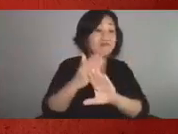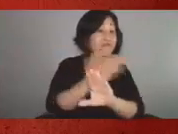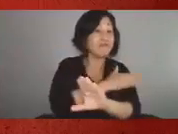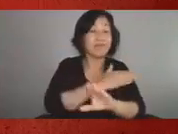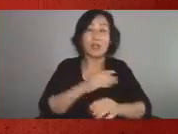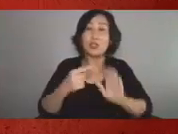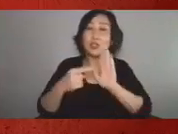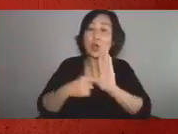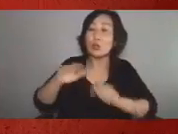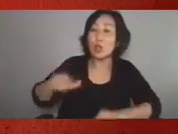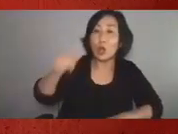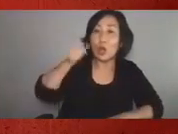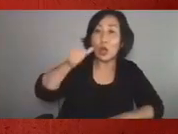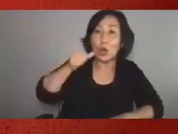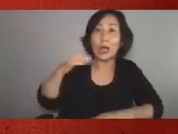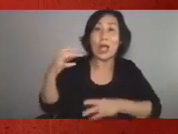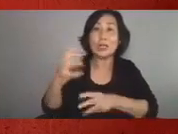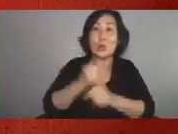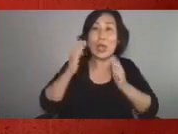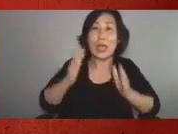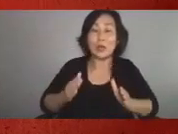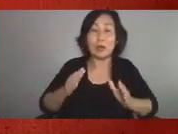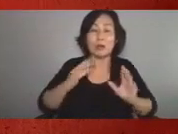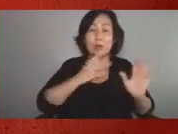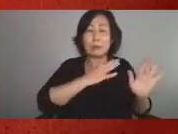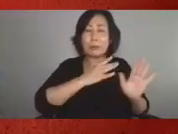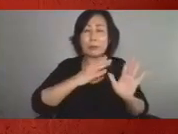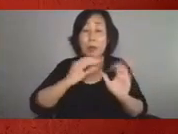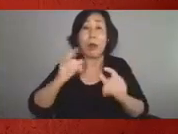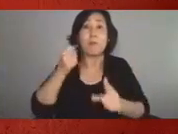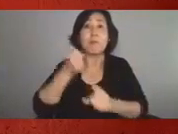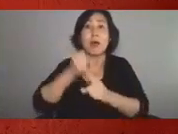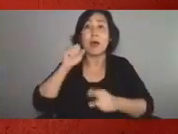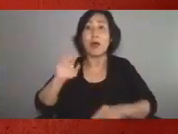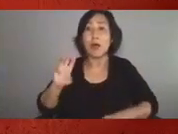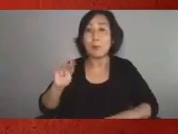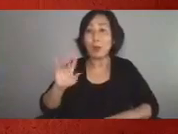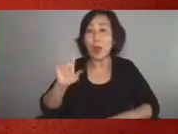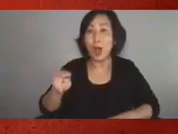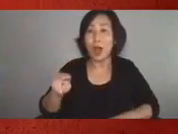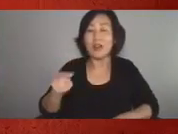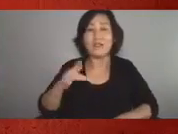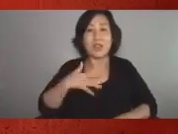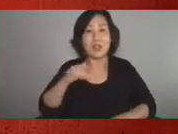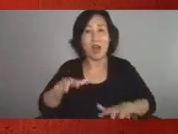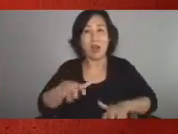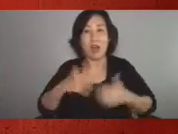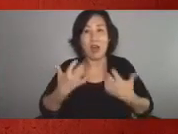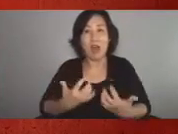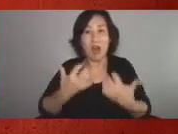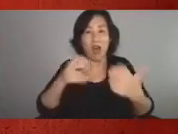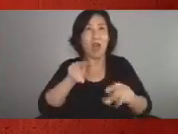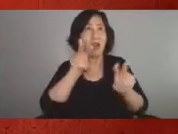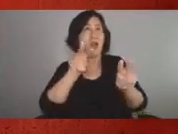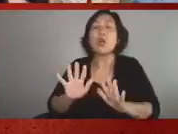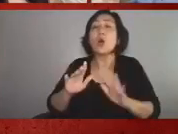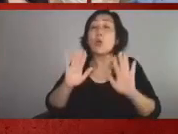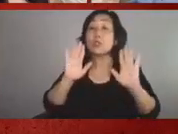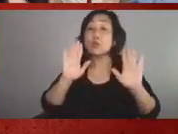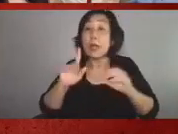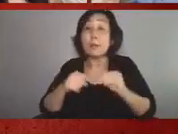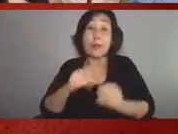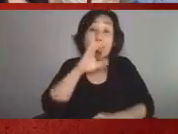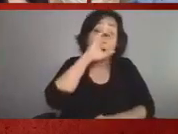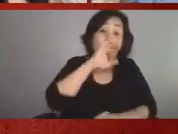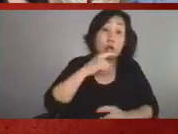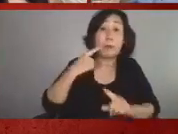Asians, period, that shows a little girl, a winner. That was the first of its kind. So I think that hit the audience. Yeah. What's